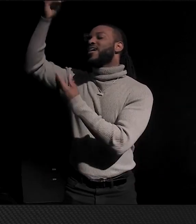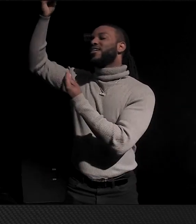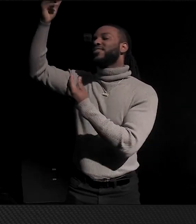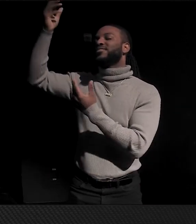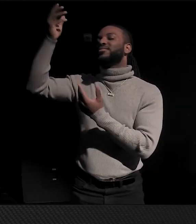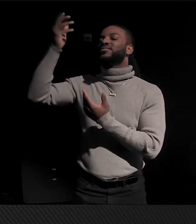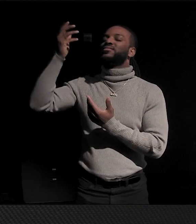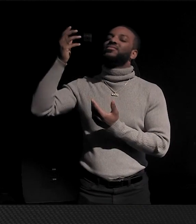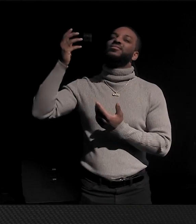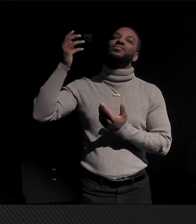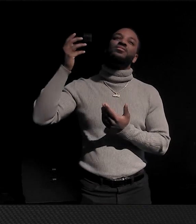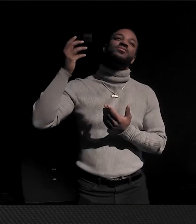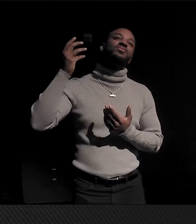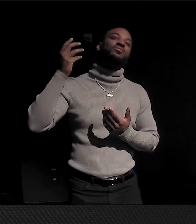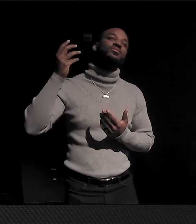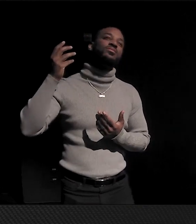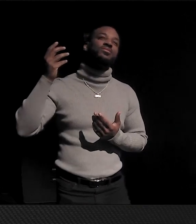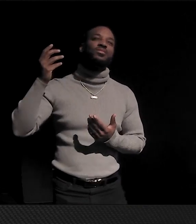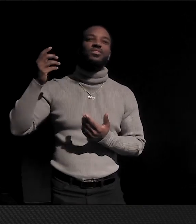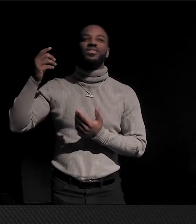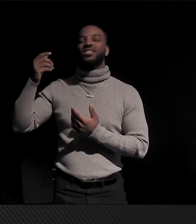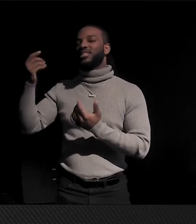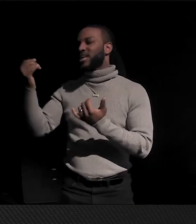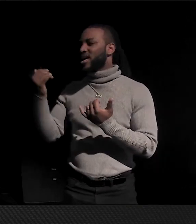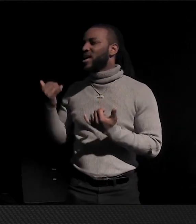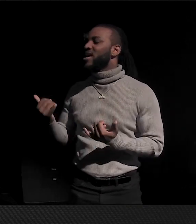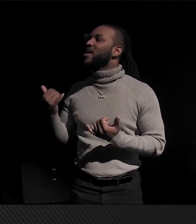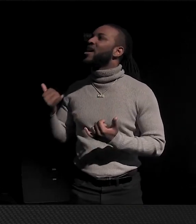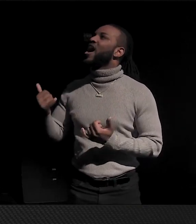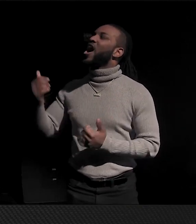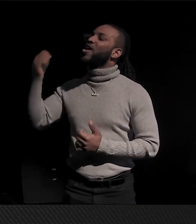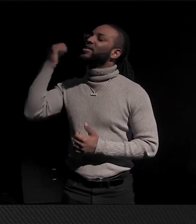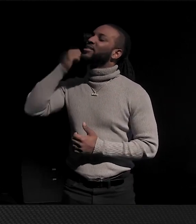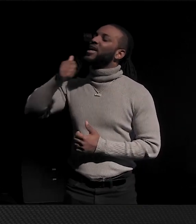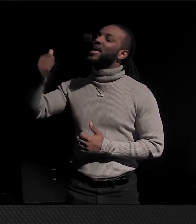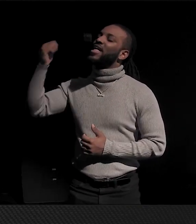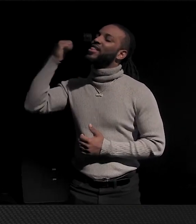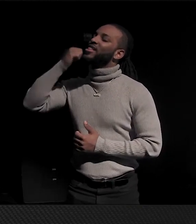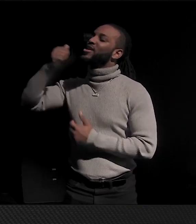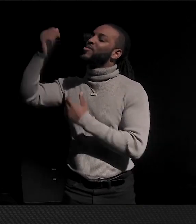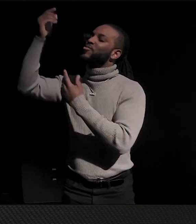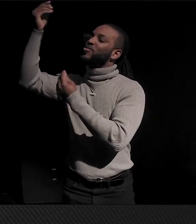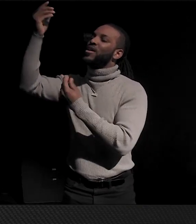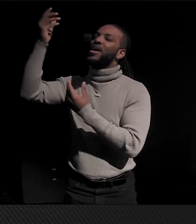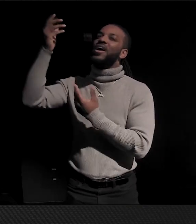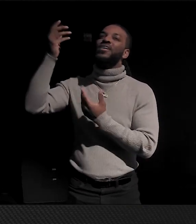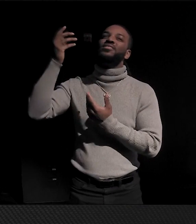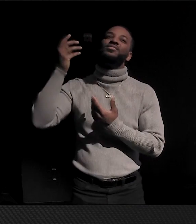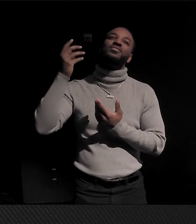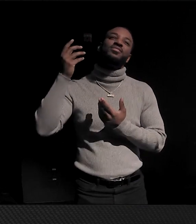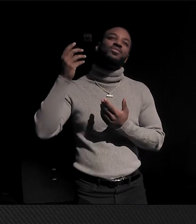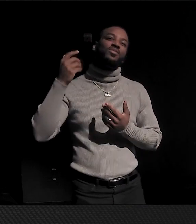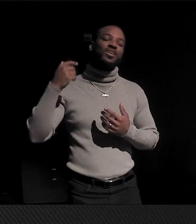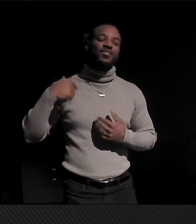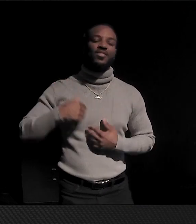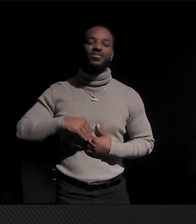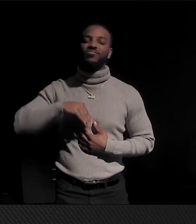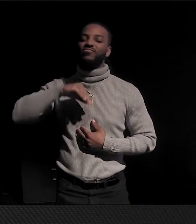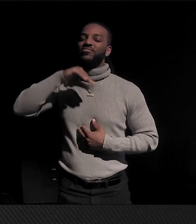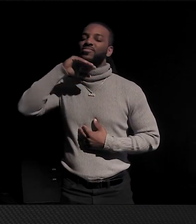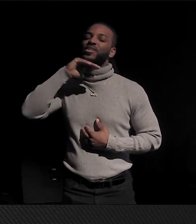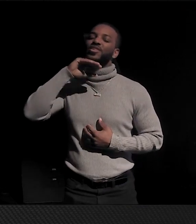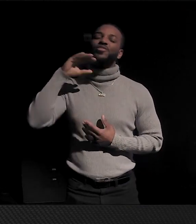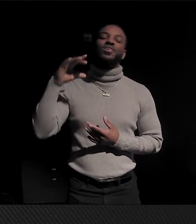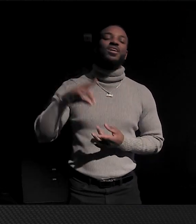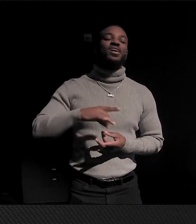God. Won't you give us today our daily bread? Be filled with